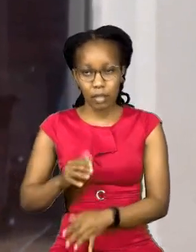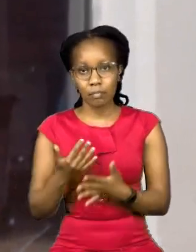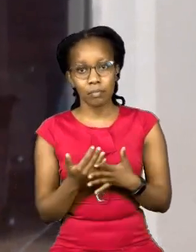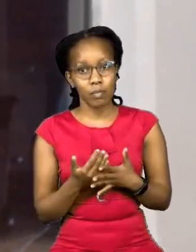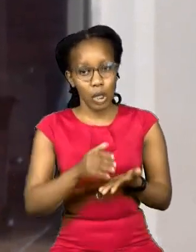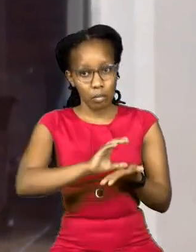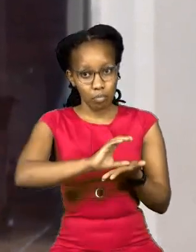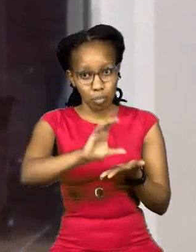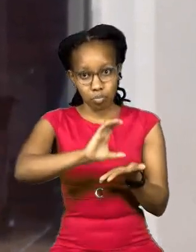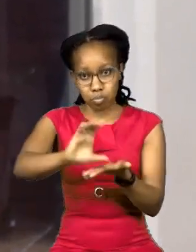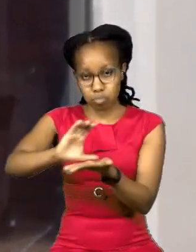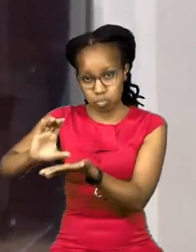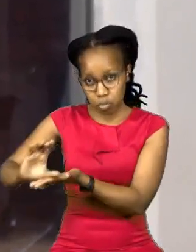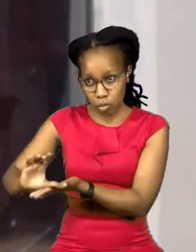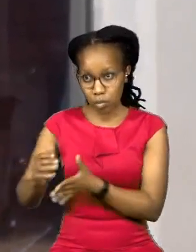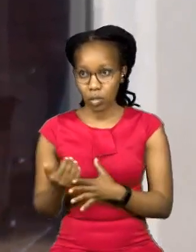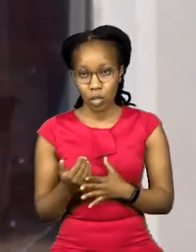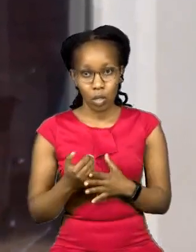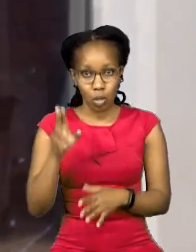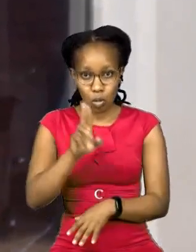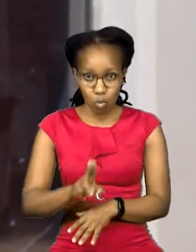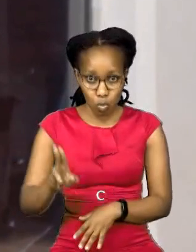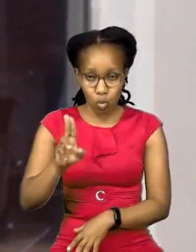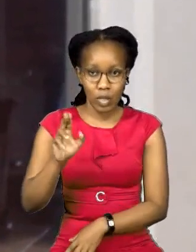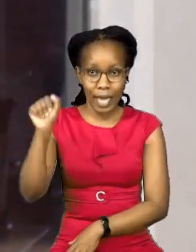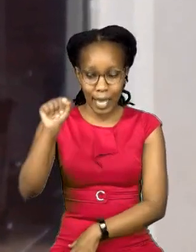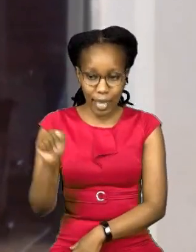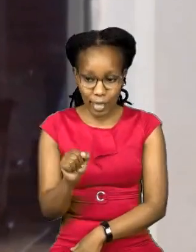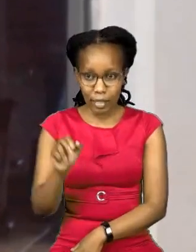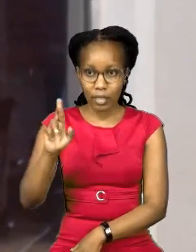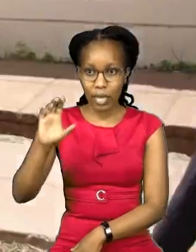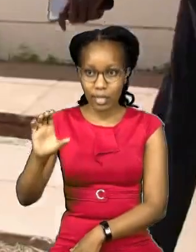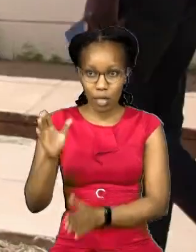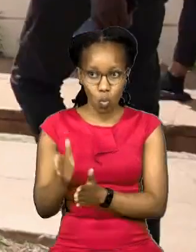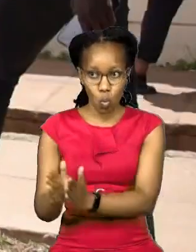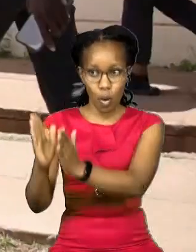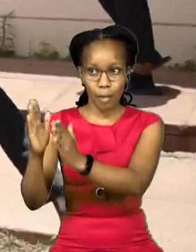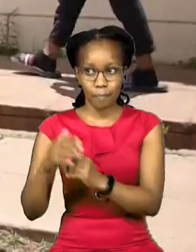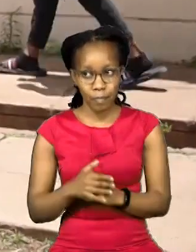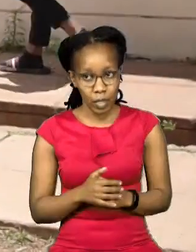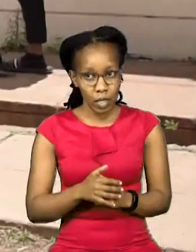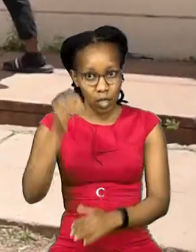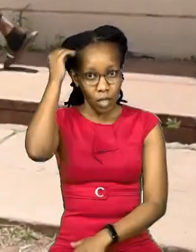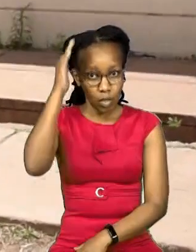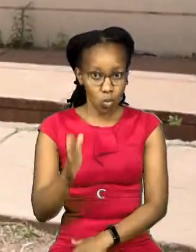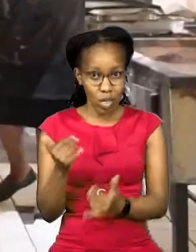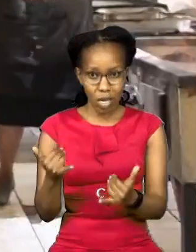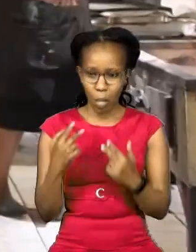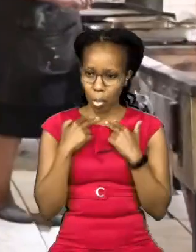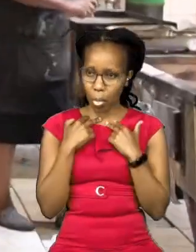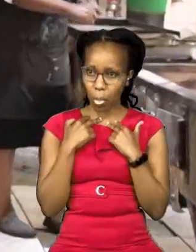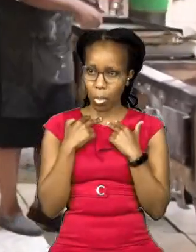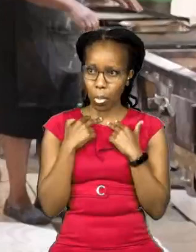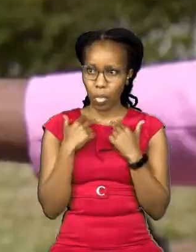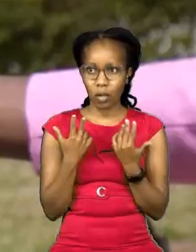distributed using SRC formula. Students are now in a dilemma on the route their